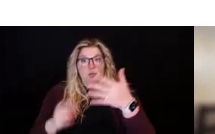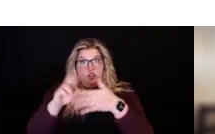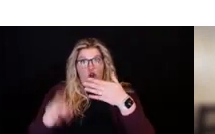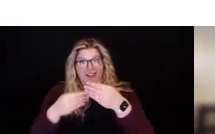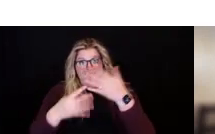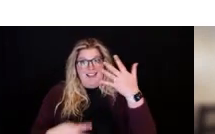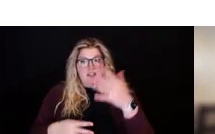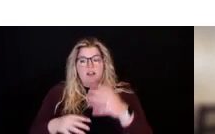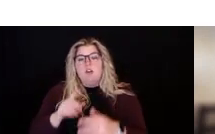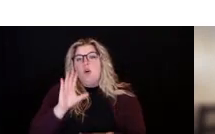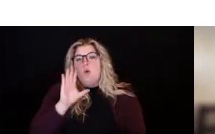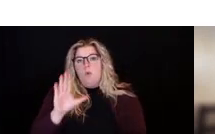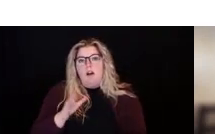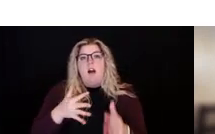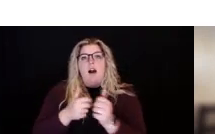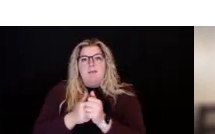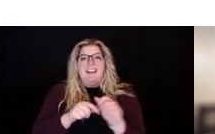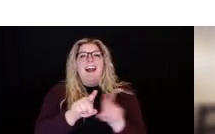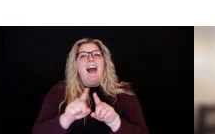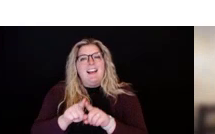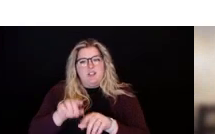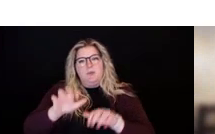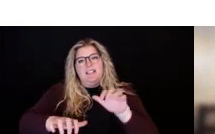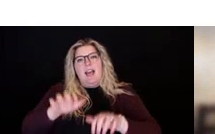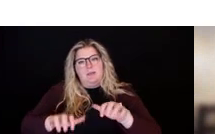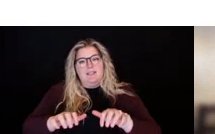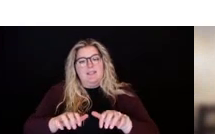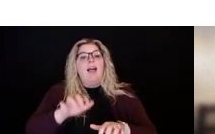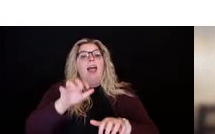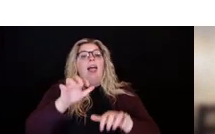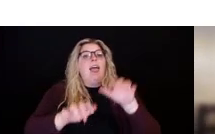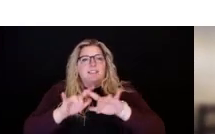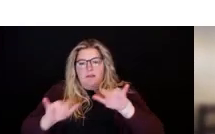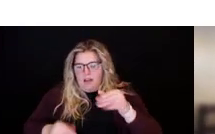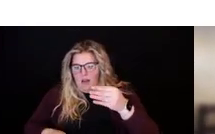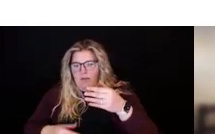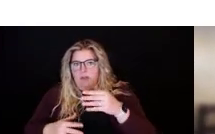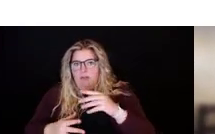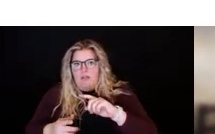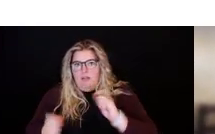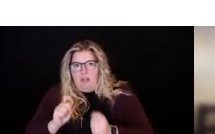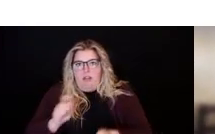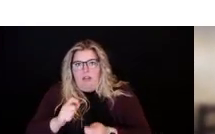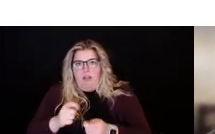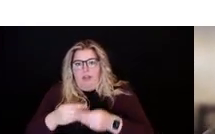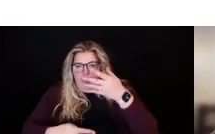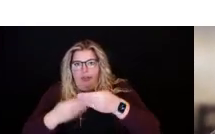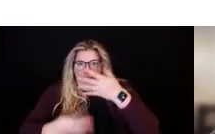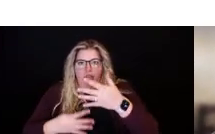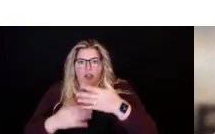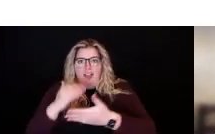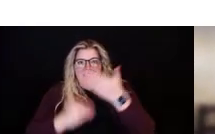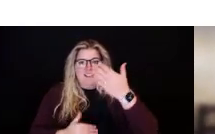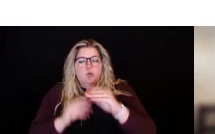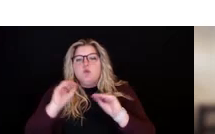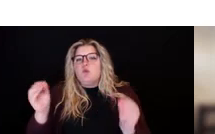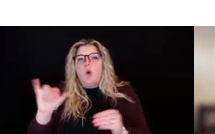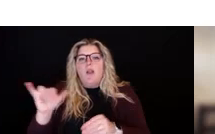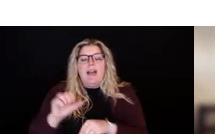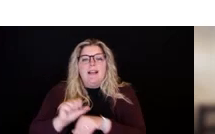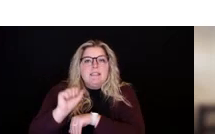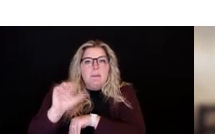dynamically updated as you typed into the search field. There was no form submission or other step like that that triggered